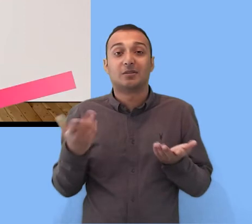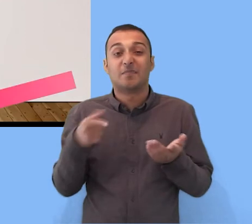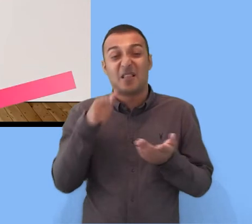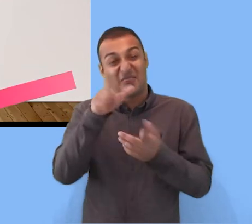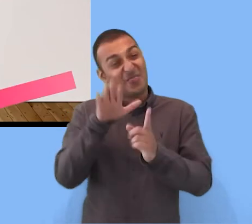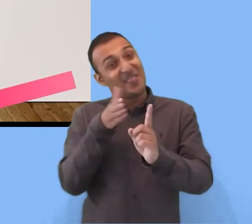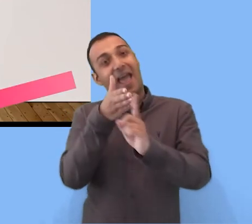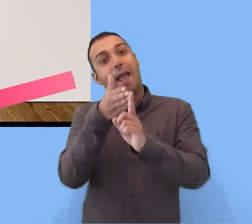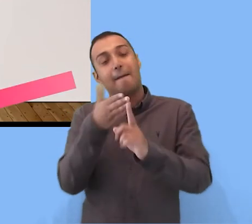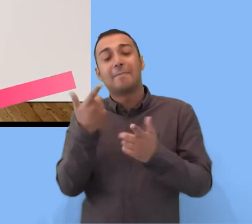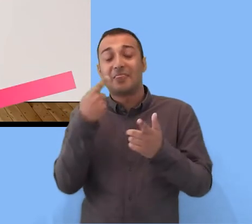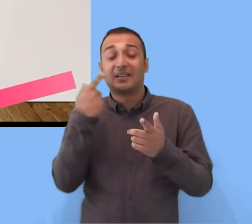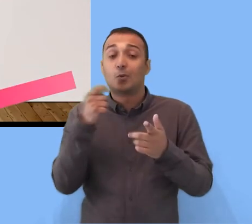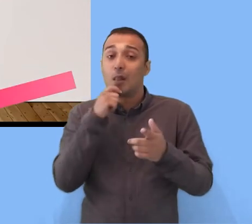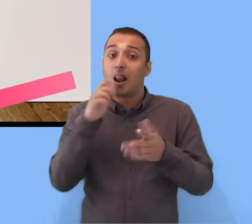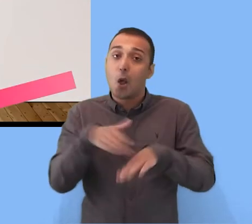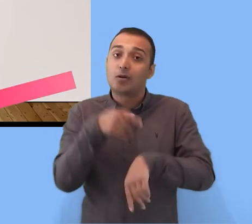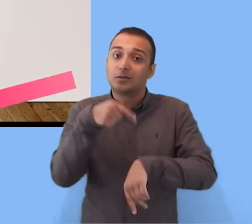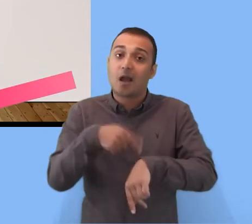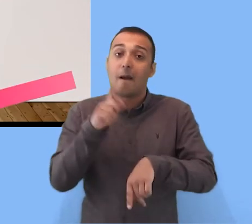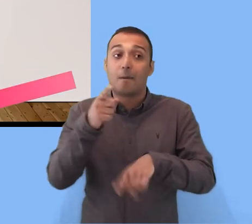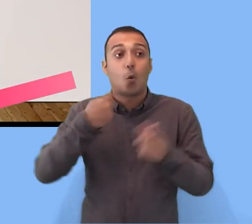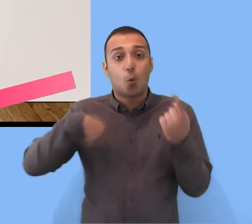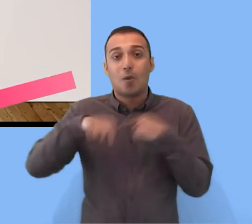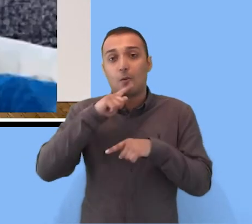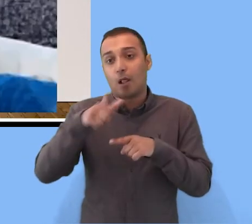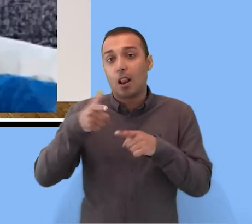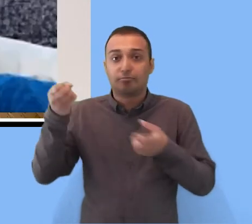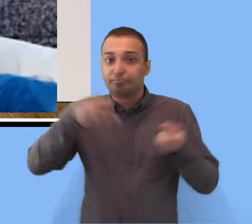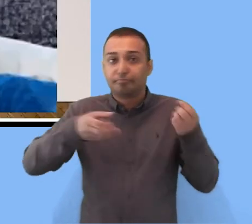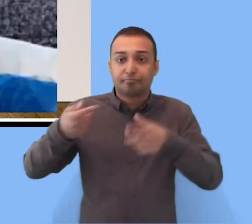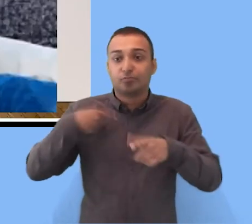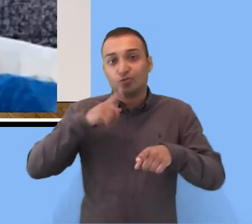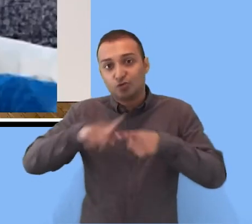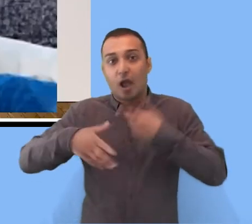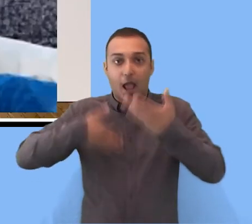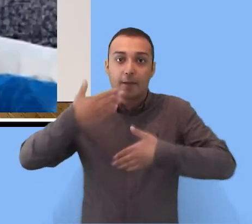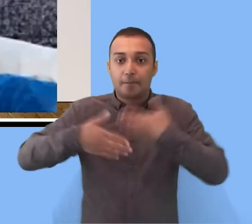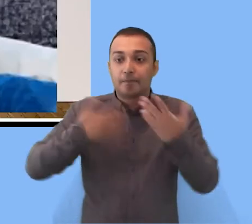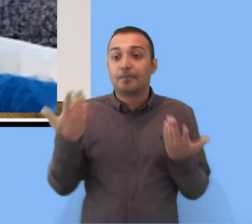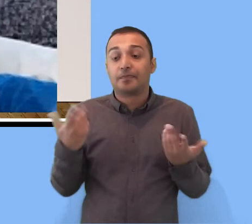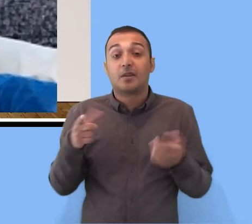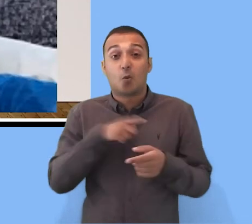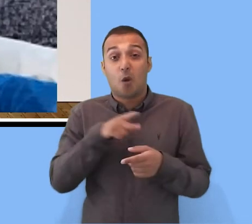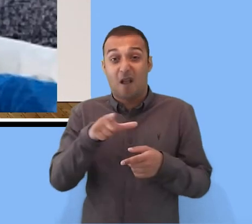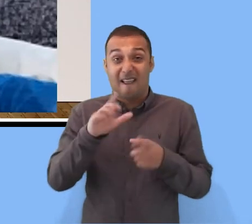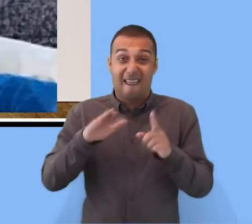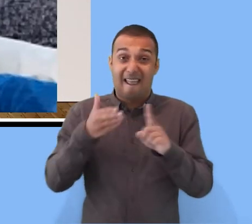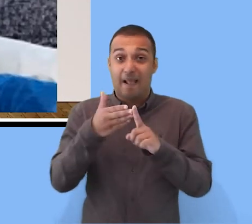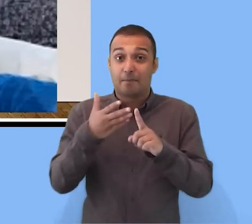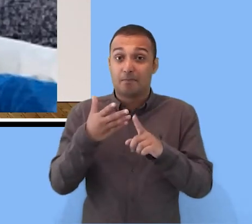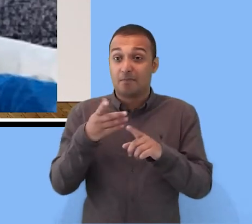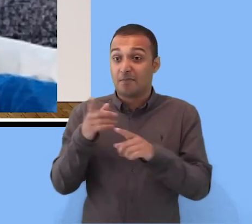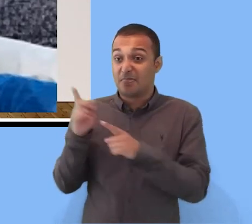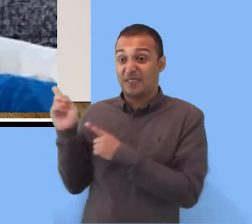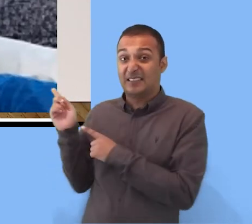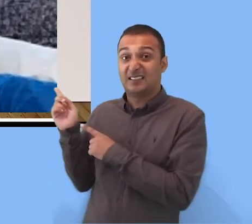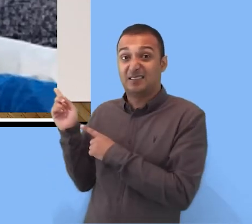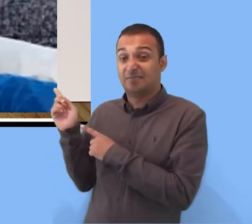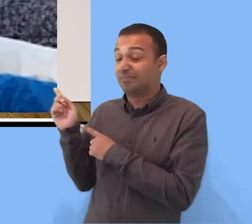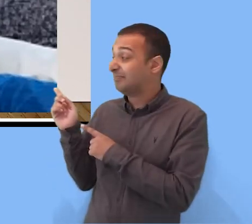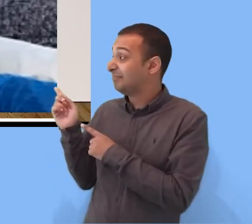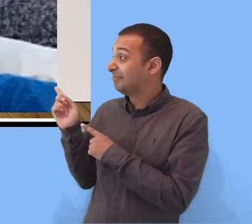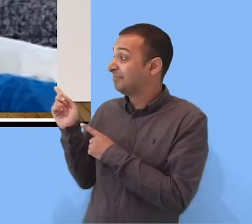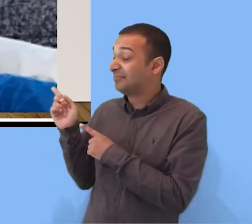many contributions to it as we can. Because really, this is what we're after. We're after happy families. We're